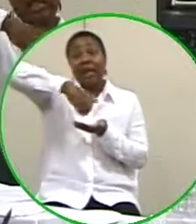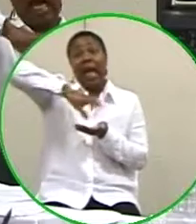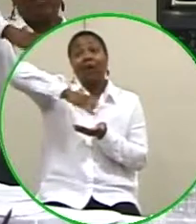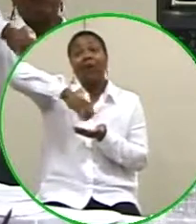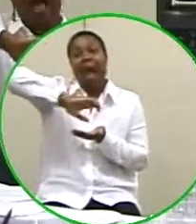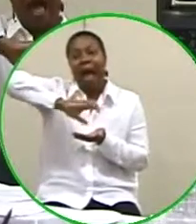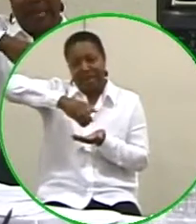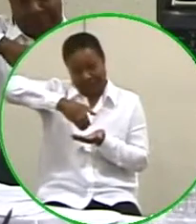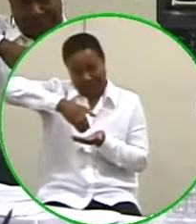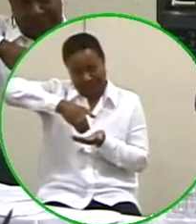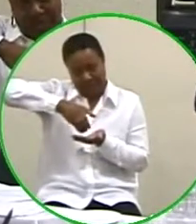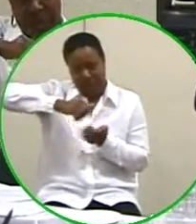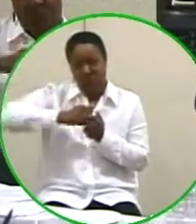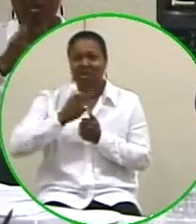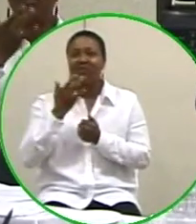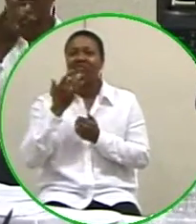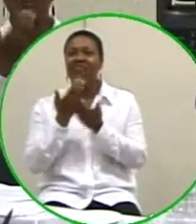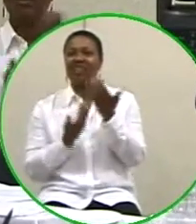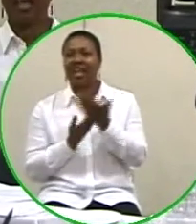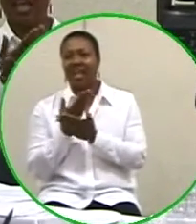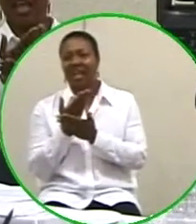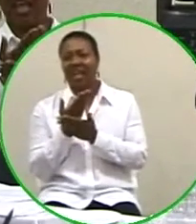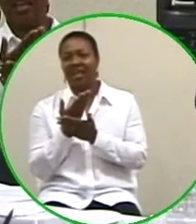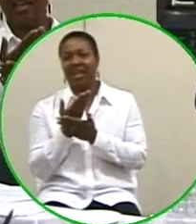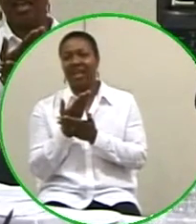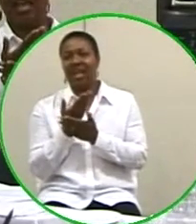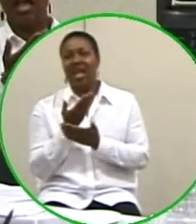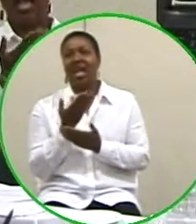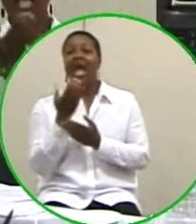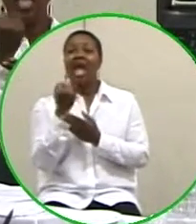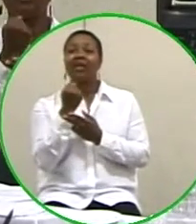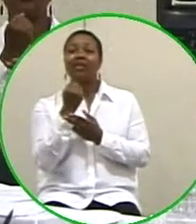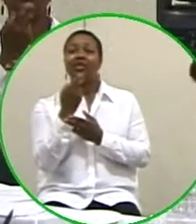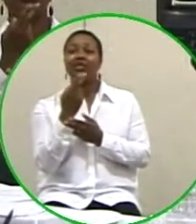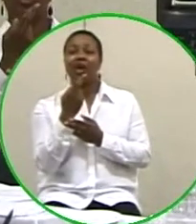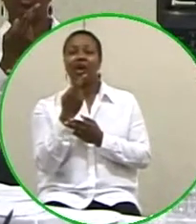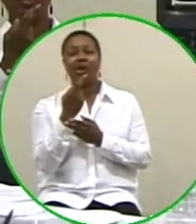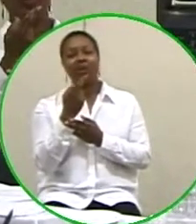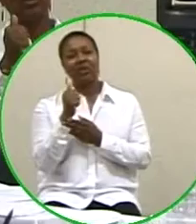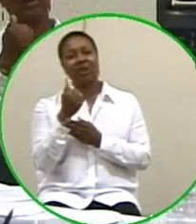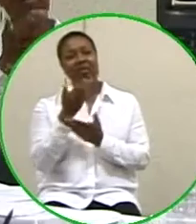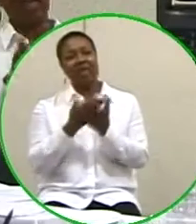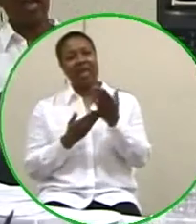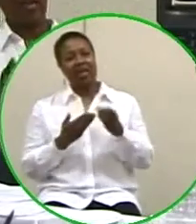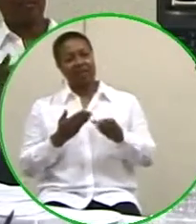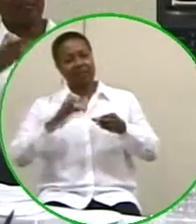clockwise with your favorite hand while holding the jar in your other hand.